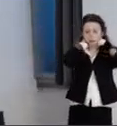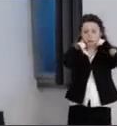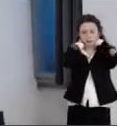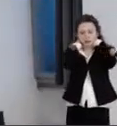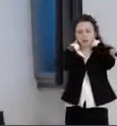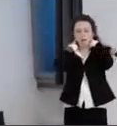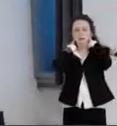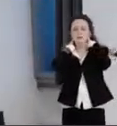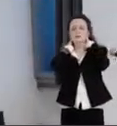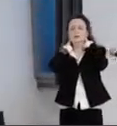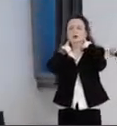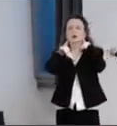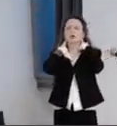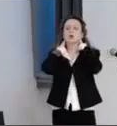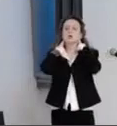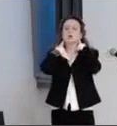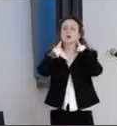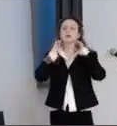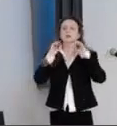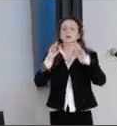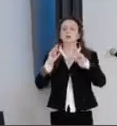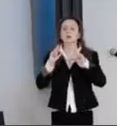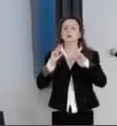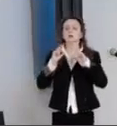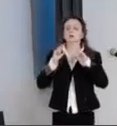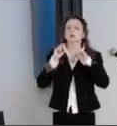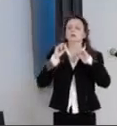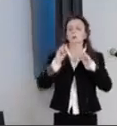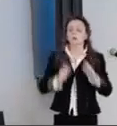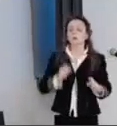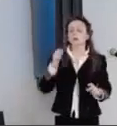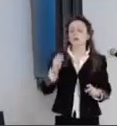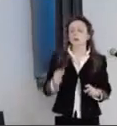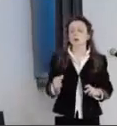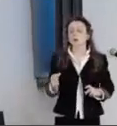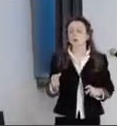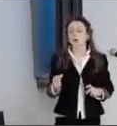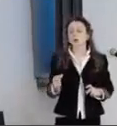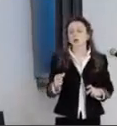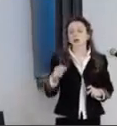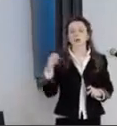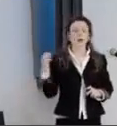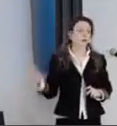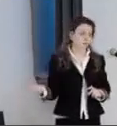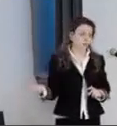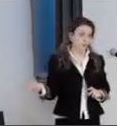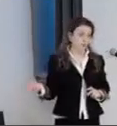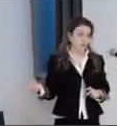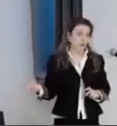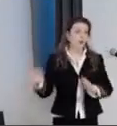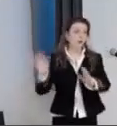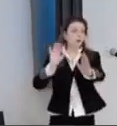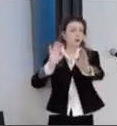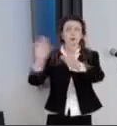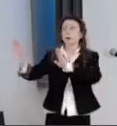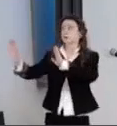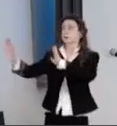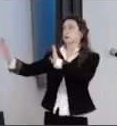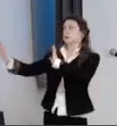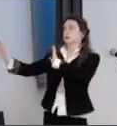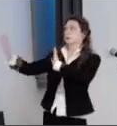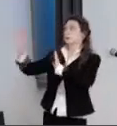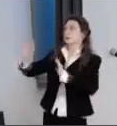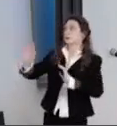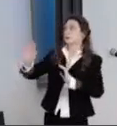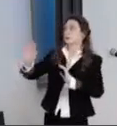in a paper by Allan Carlson when discussing the proper aesthetic appreciation of landscapes. And he